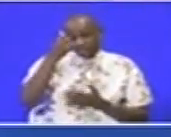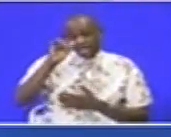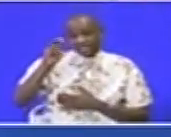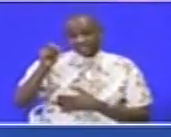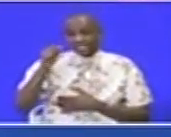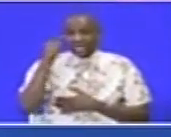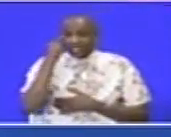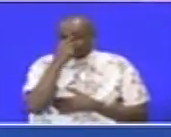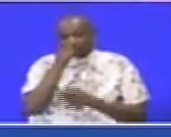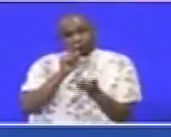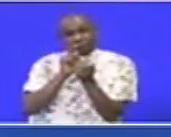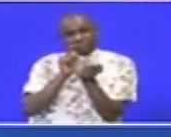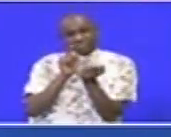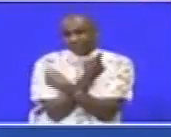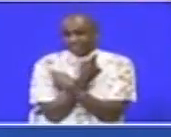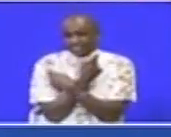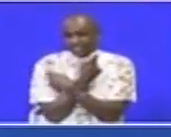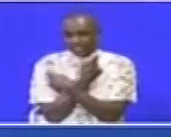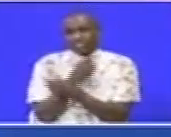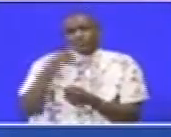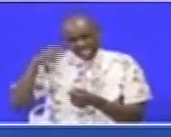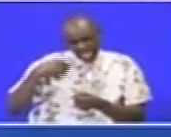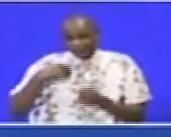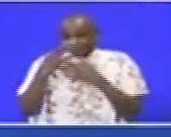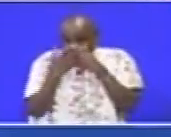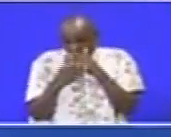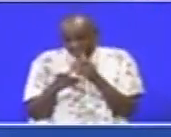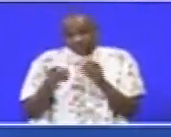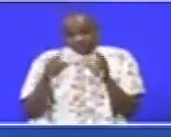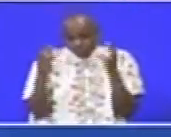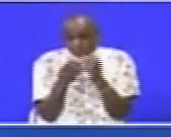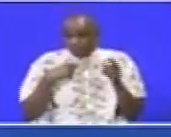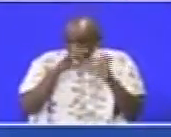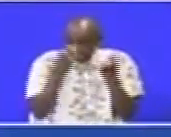eyeball is a bit distorted. There's a genetic component to their disease